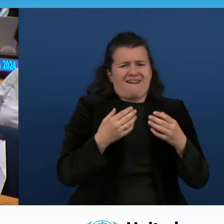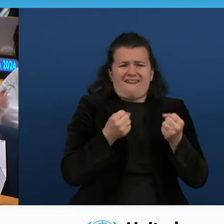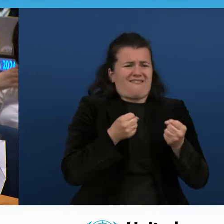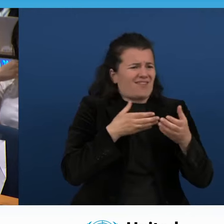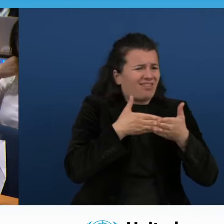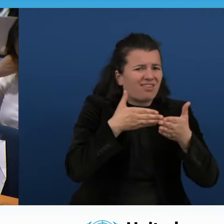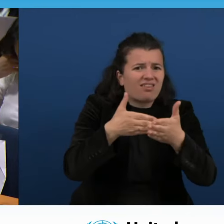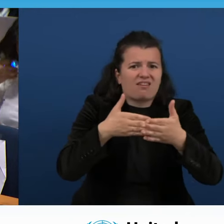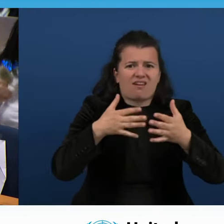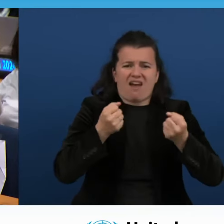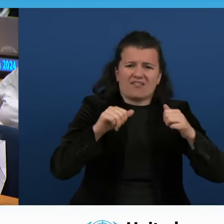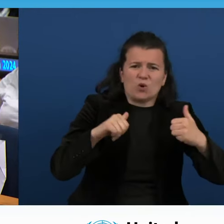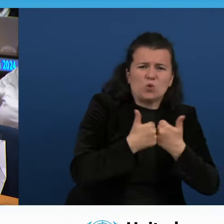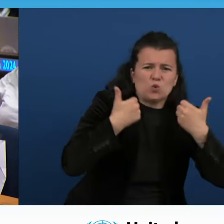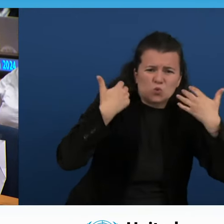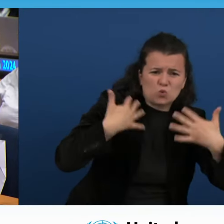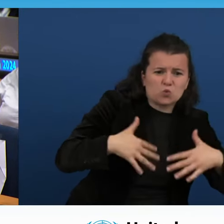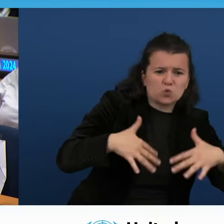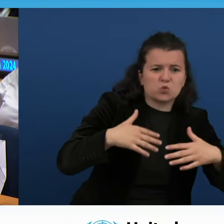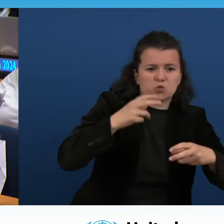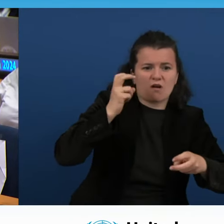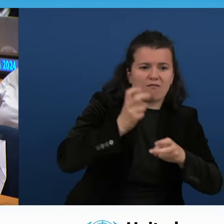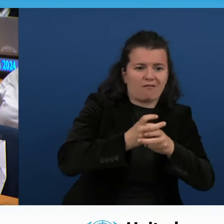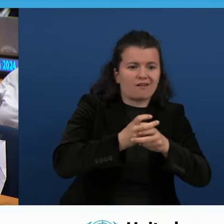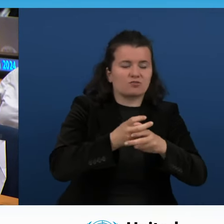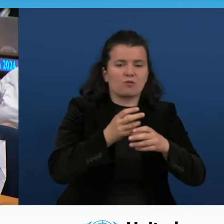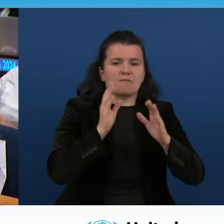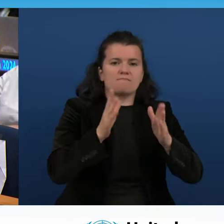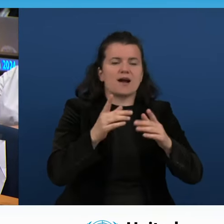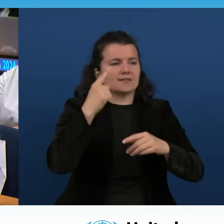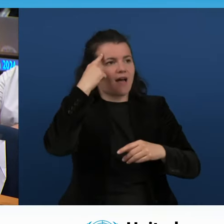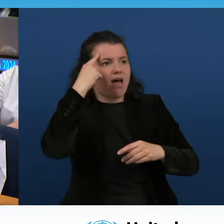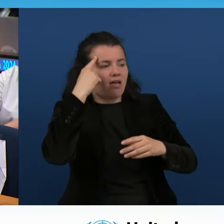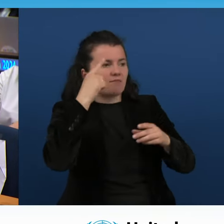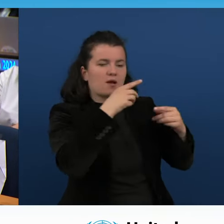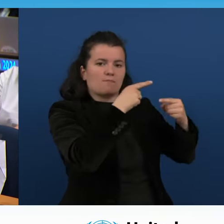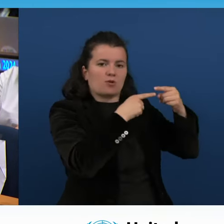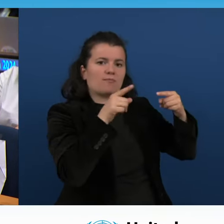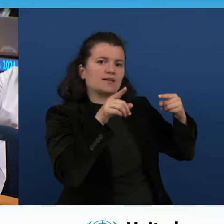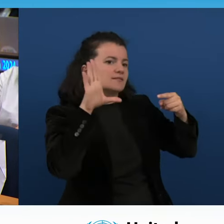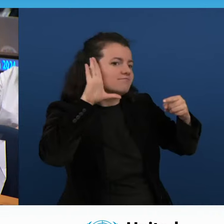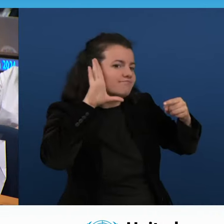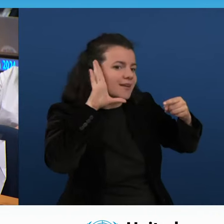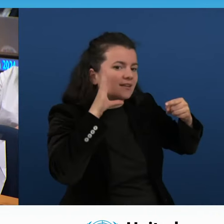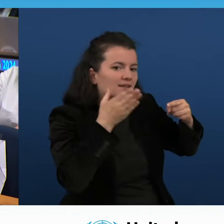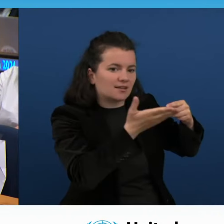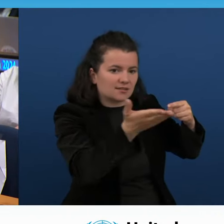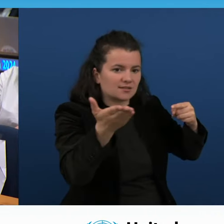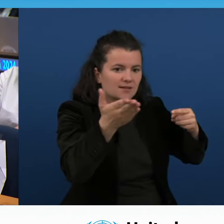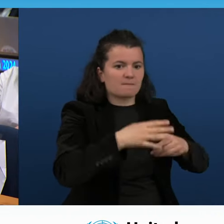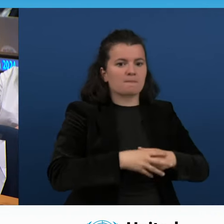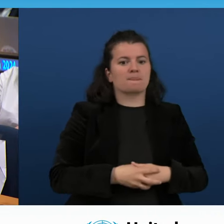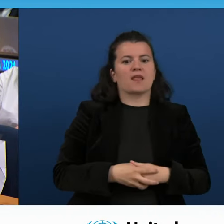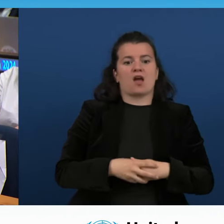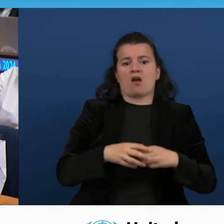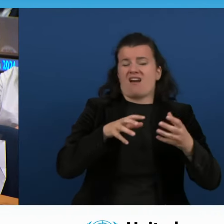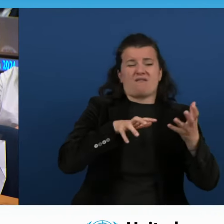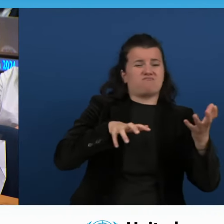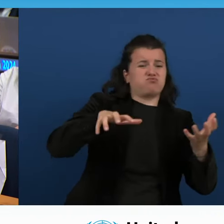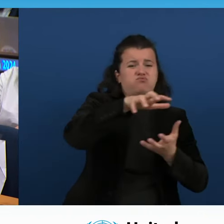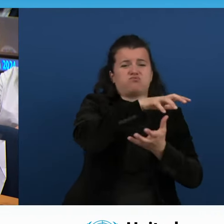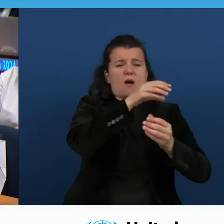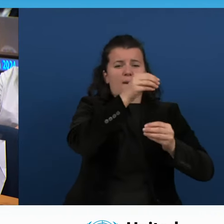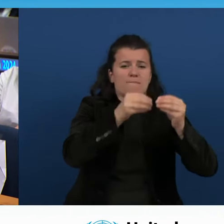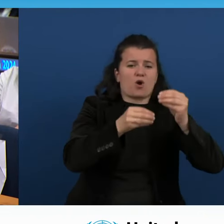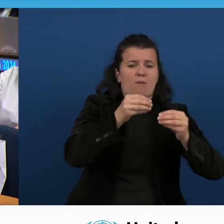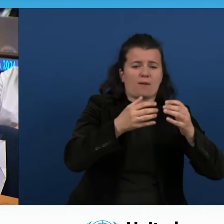meaningful contributions toward youth empowerment and sustainable development together, while pushing for greater inclusion and empowerment